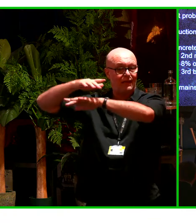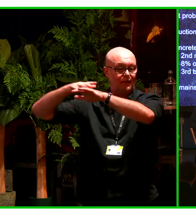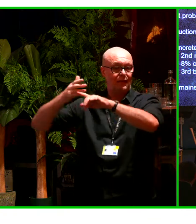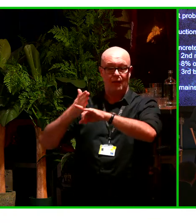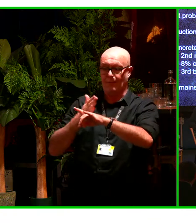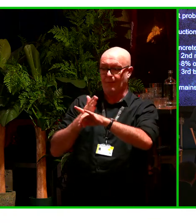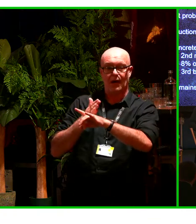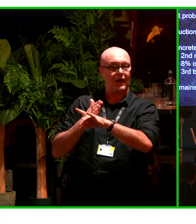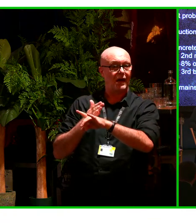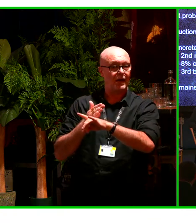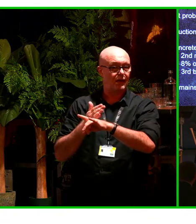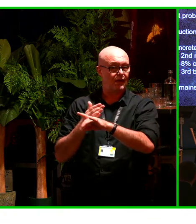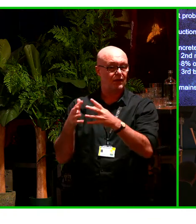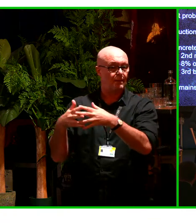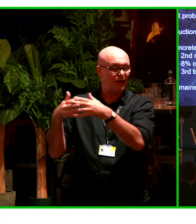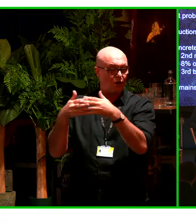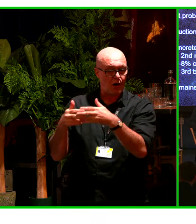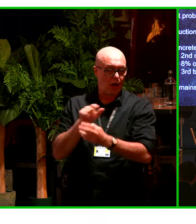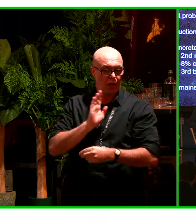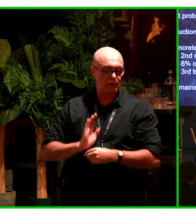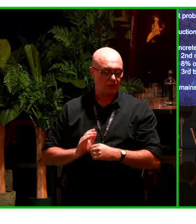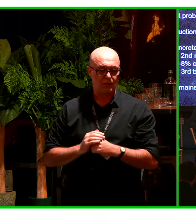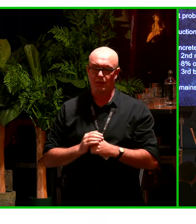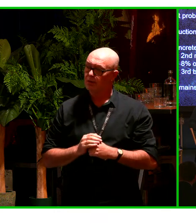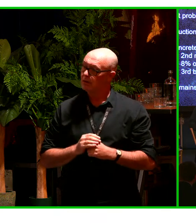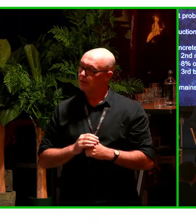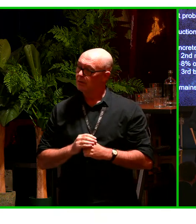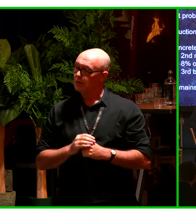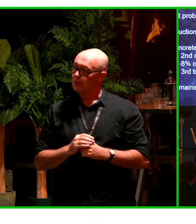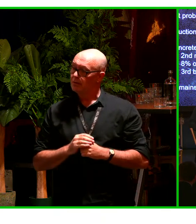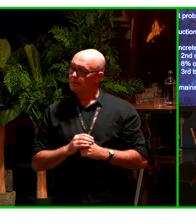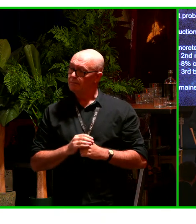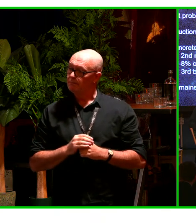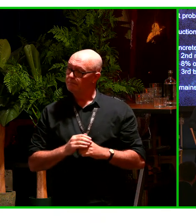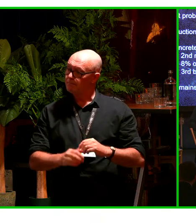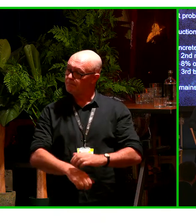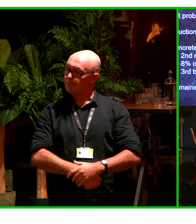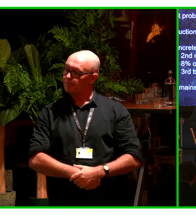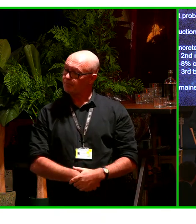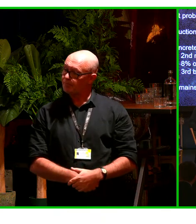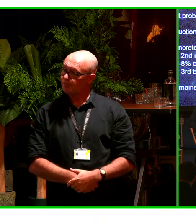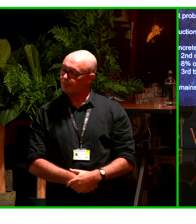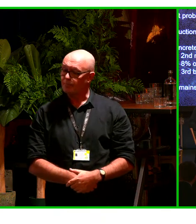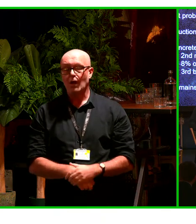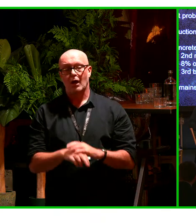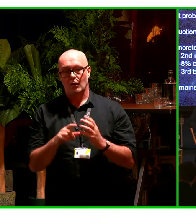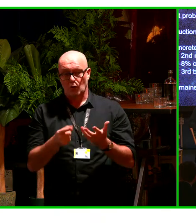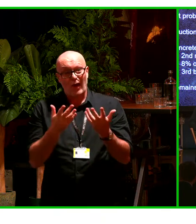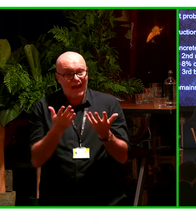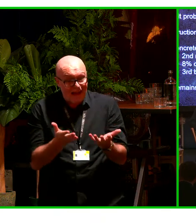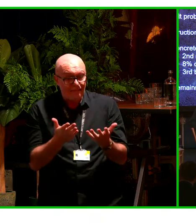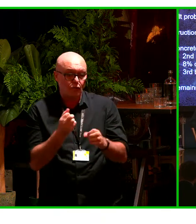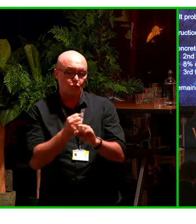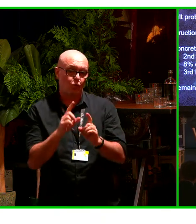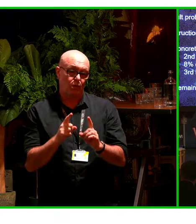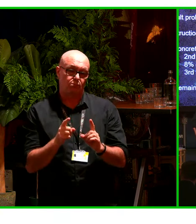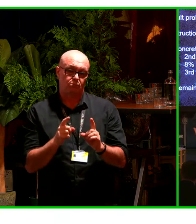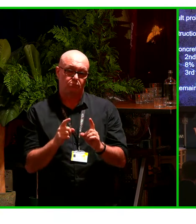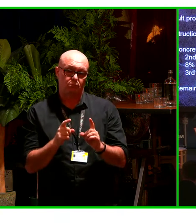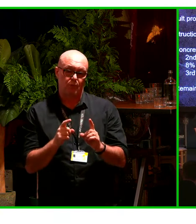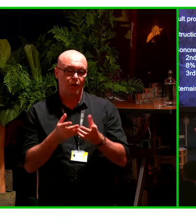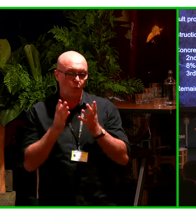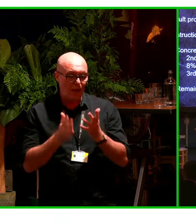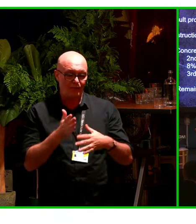there. But it remains an essential material, and it will do so in the future. So what we've got to do as an industry is work